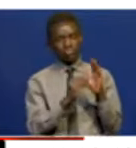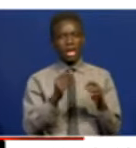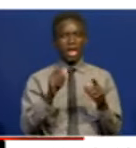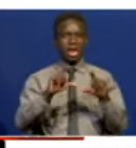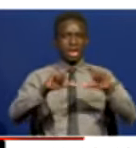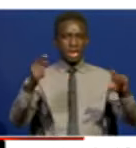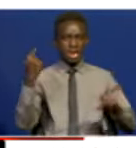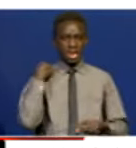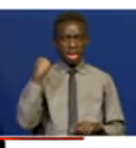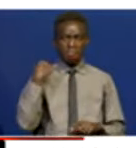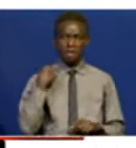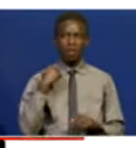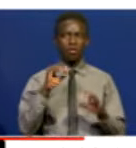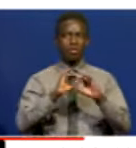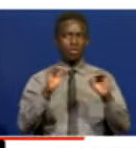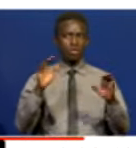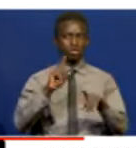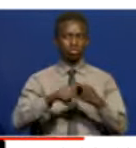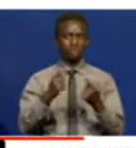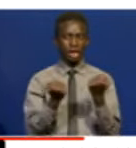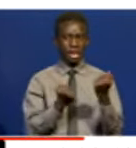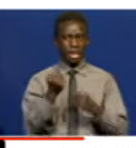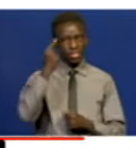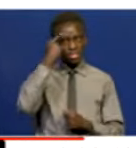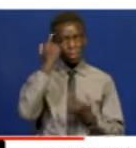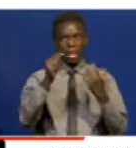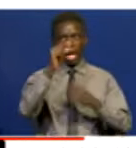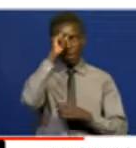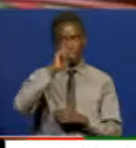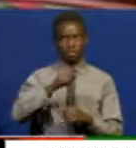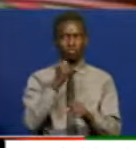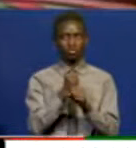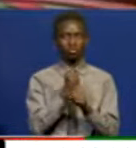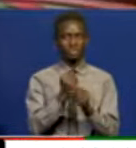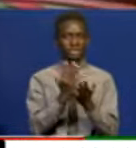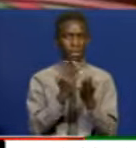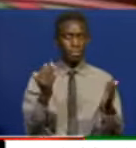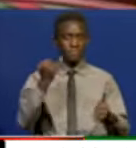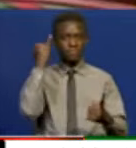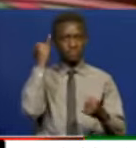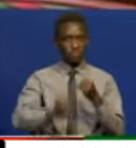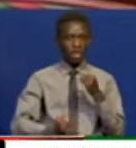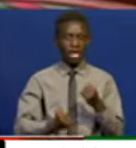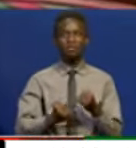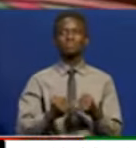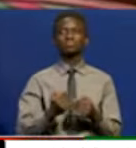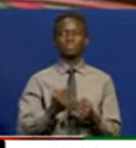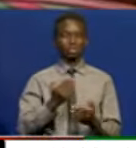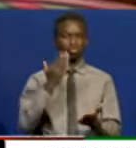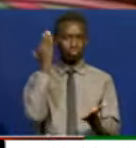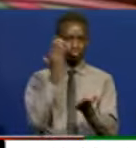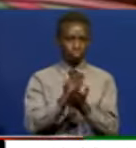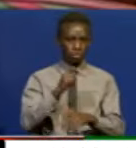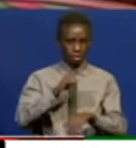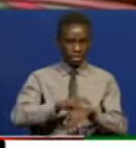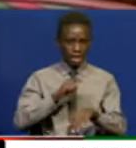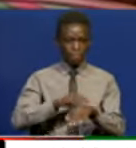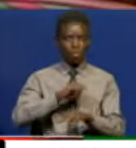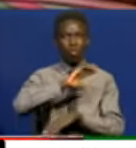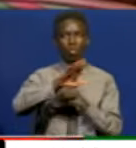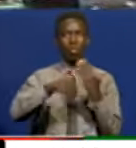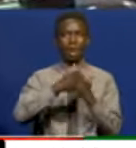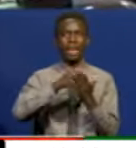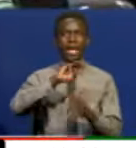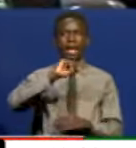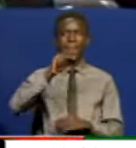I guess the government ought to do something." Finally, it was the moment of truth and every member of parliament